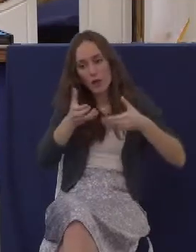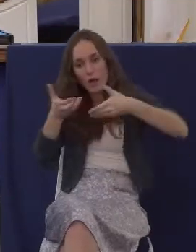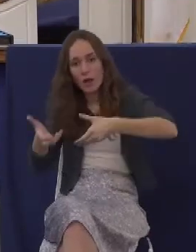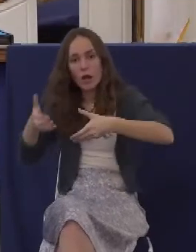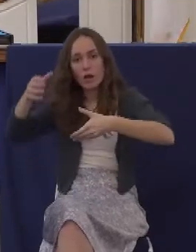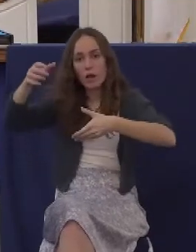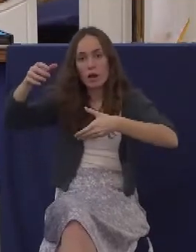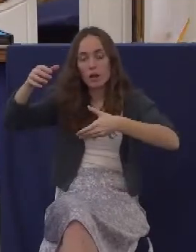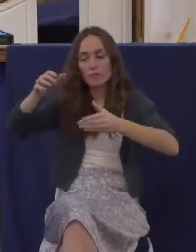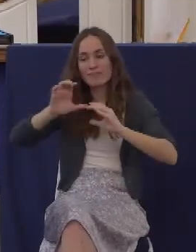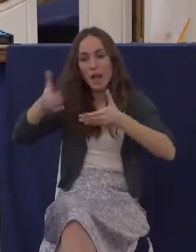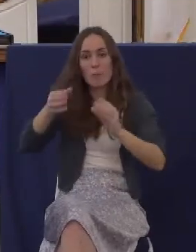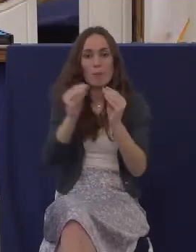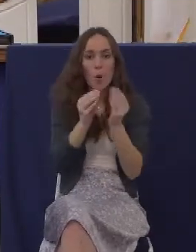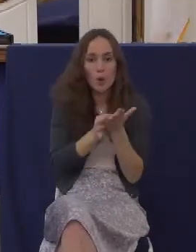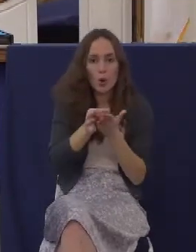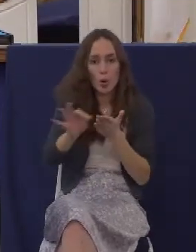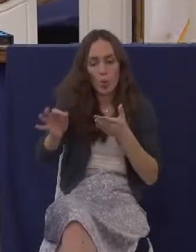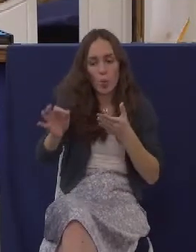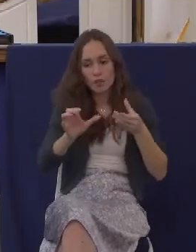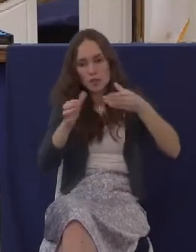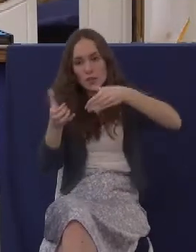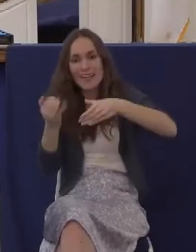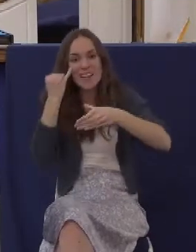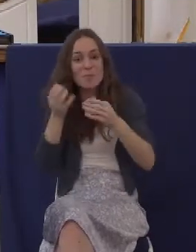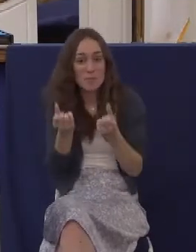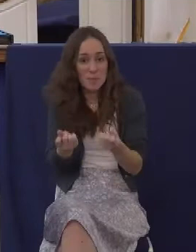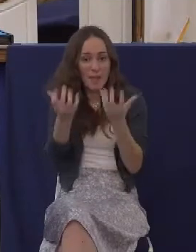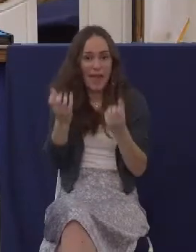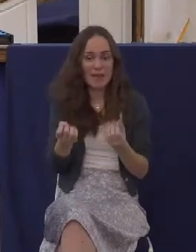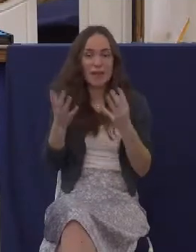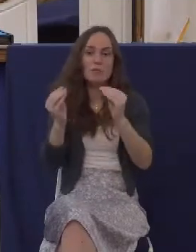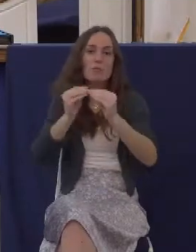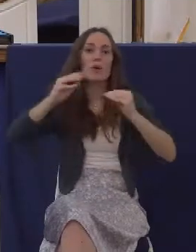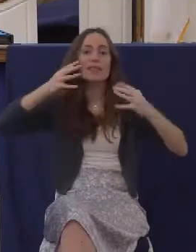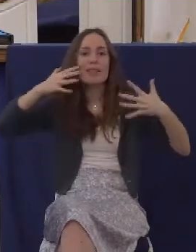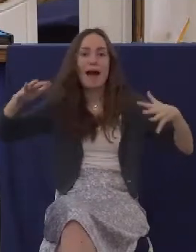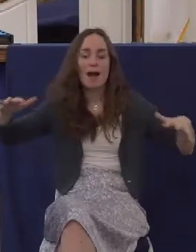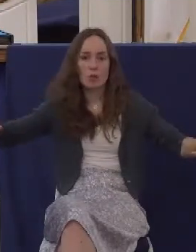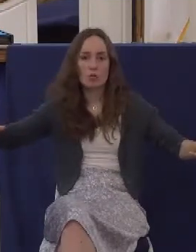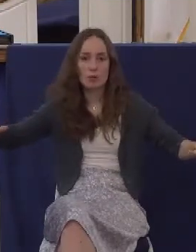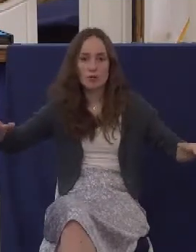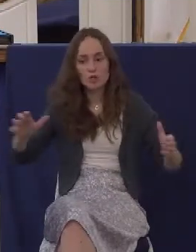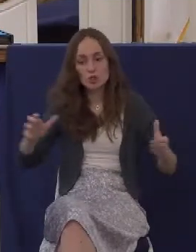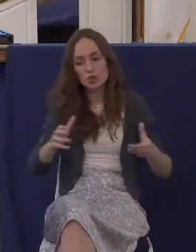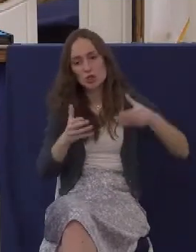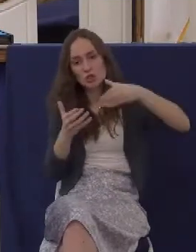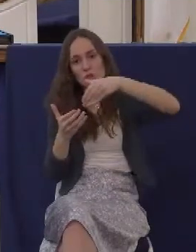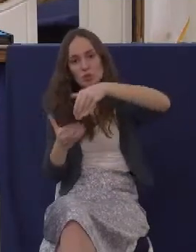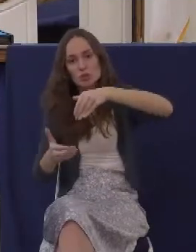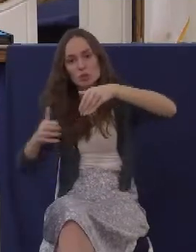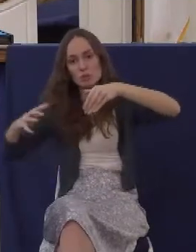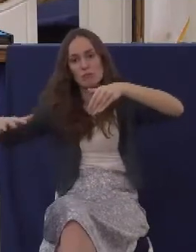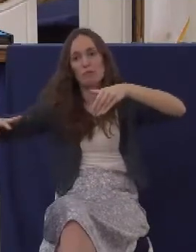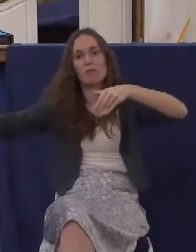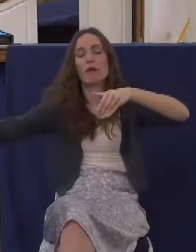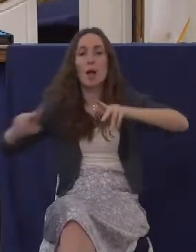sounded. You know, it's sounding the trumpet by your giving, and it became more of a